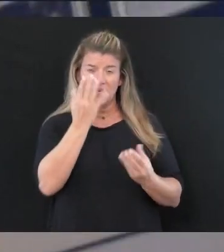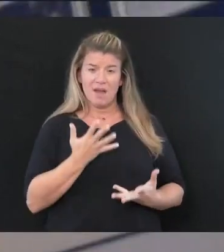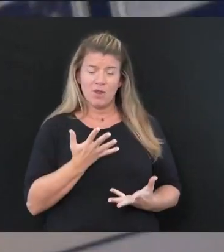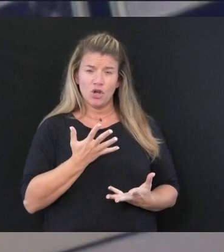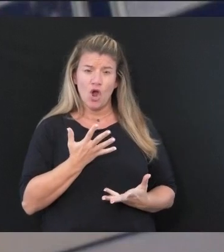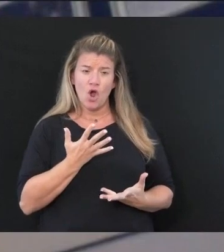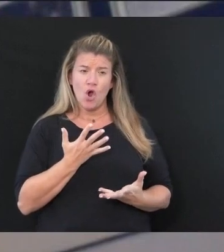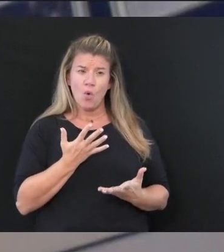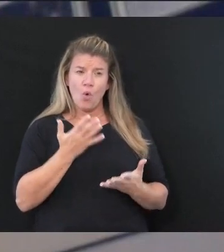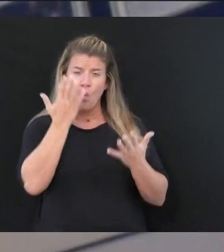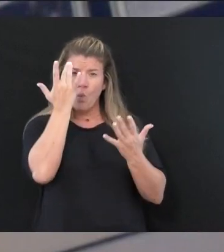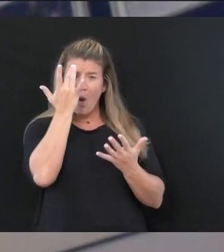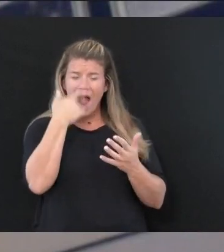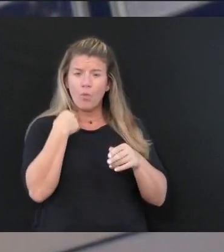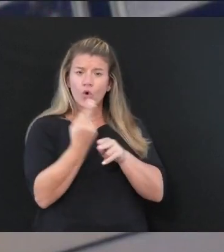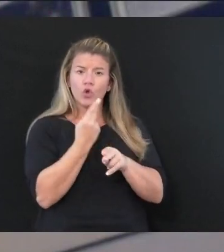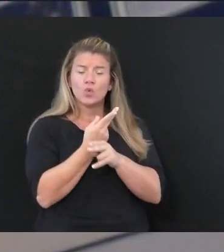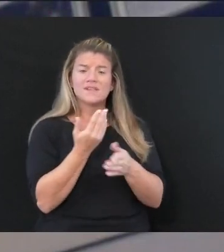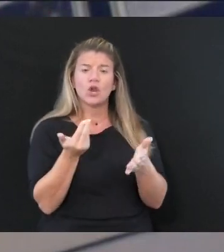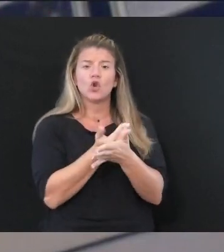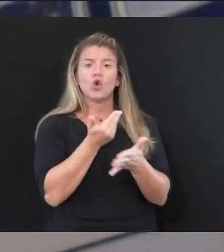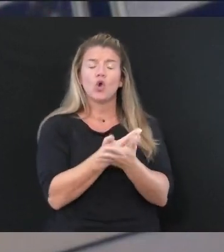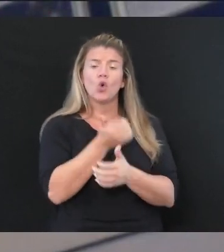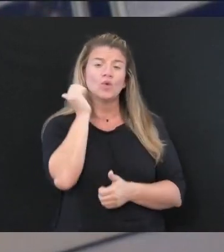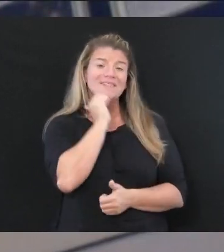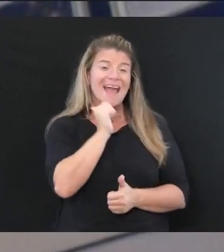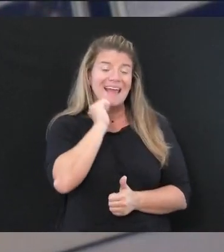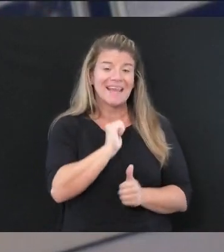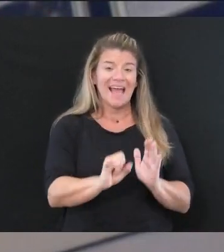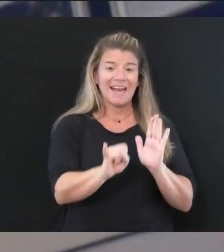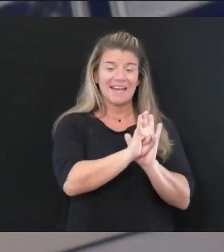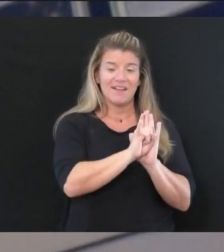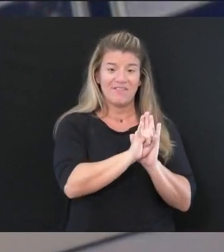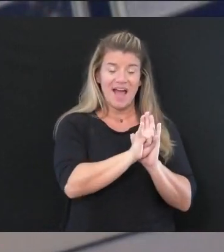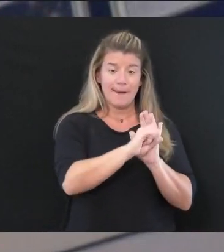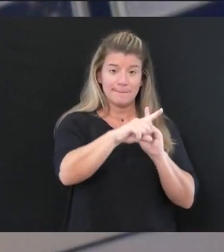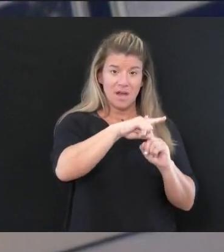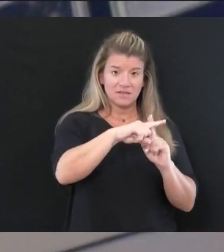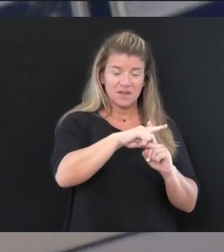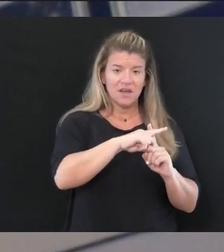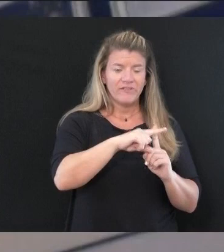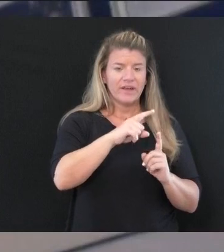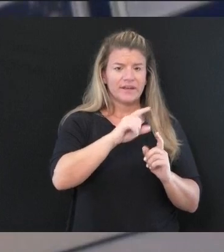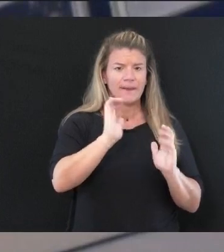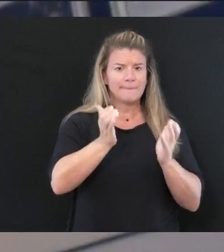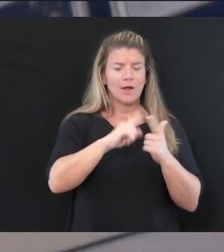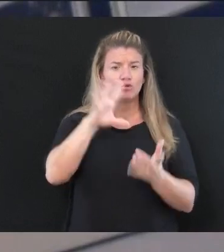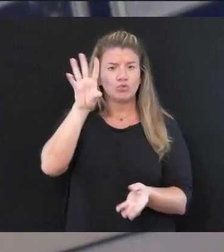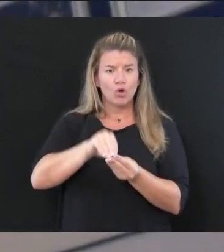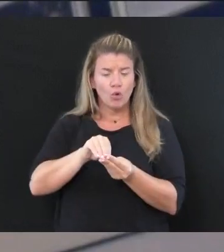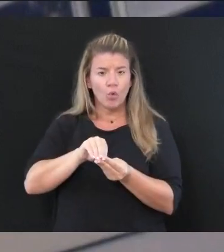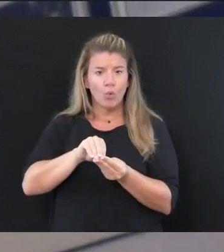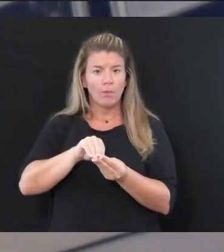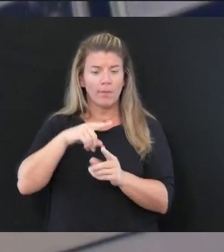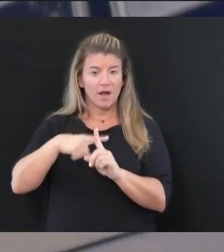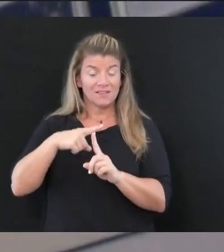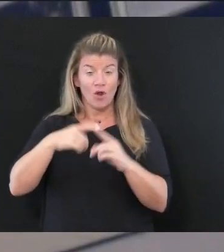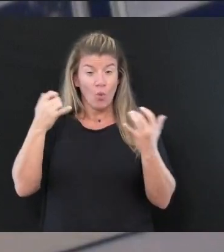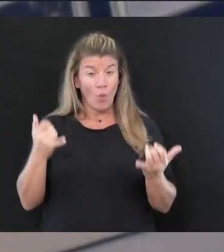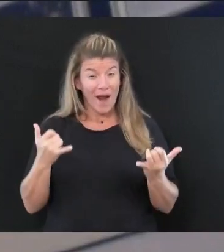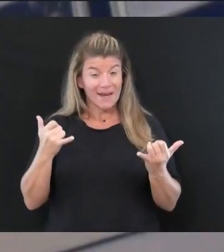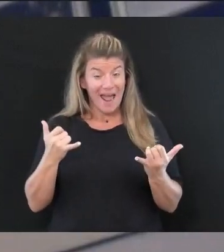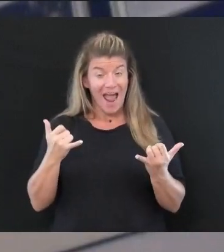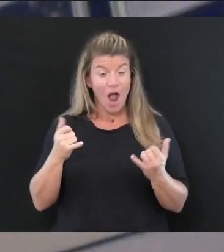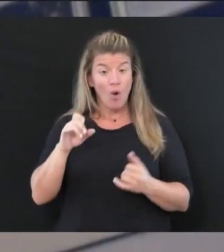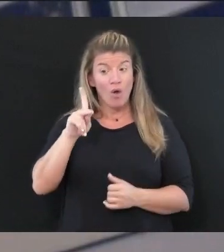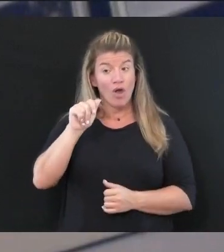daily identified cases as opposed to total active cases in a county? Like Kanawha County right now has over 300